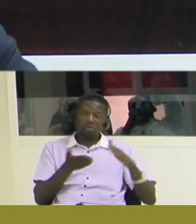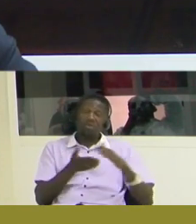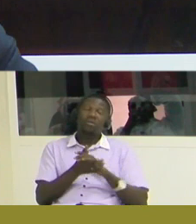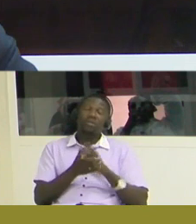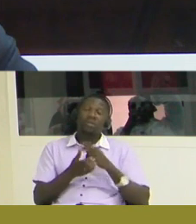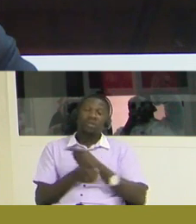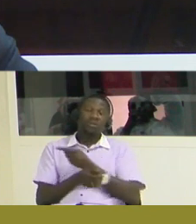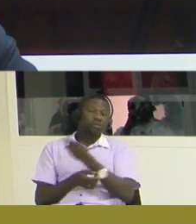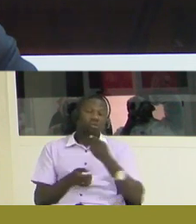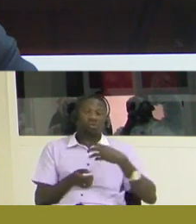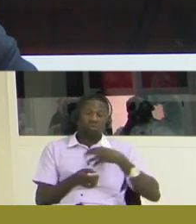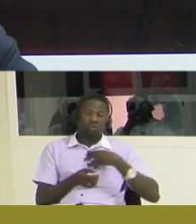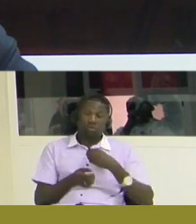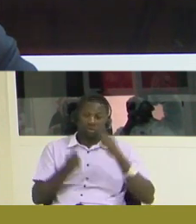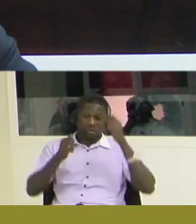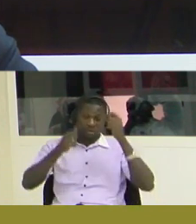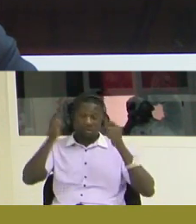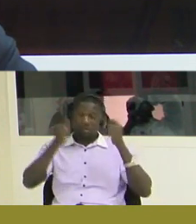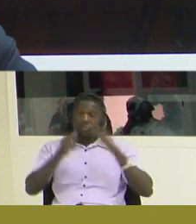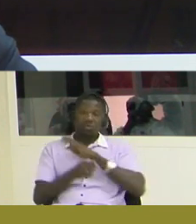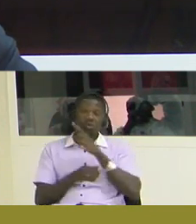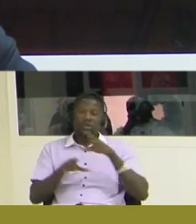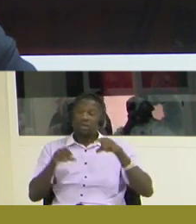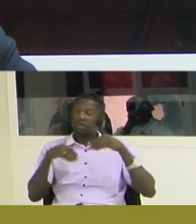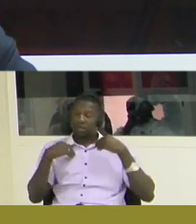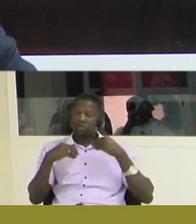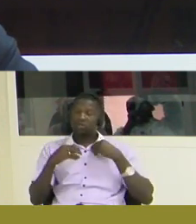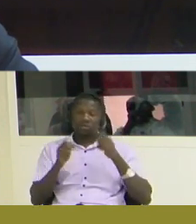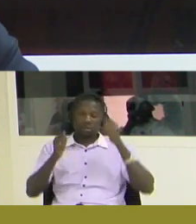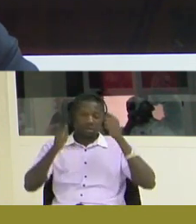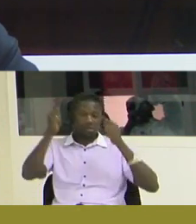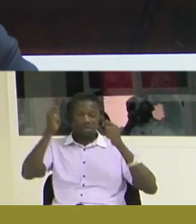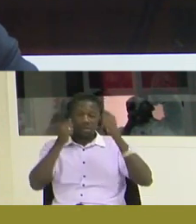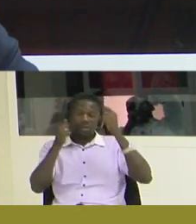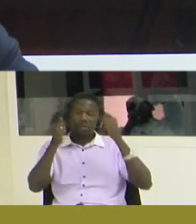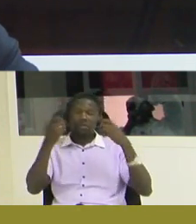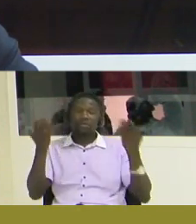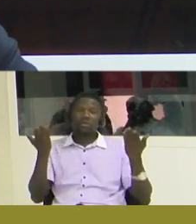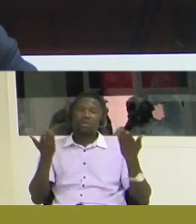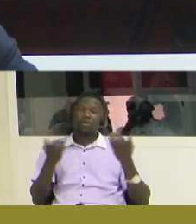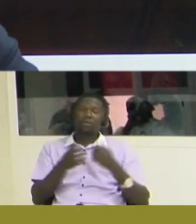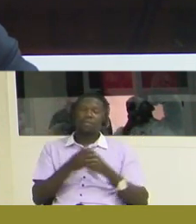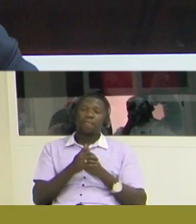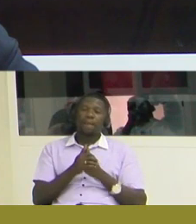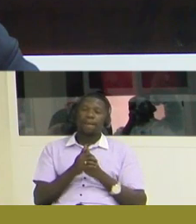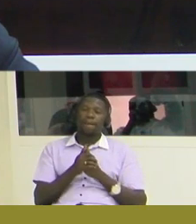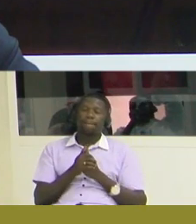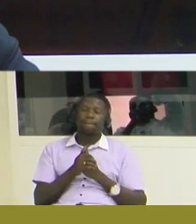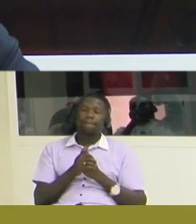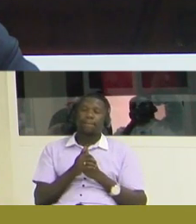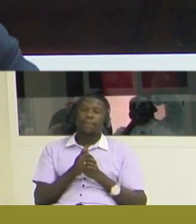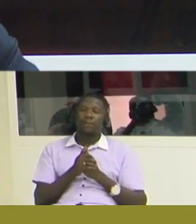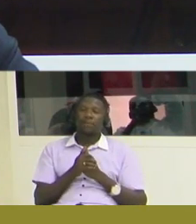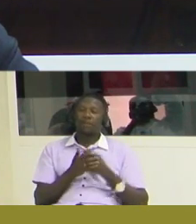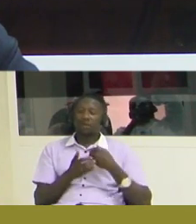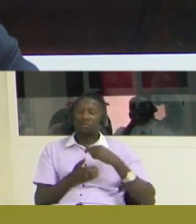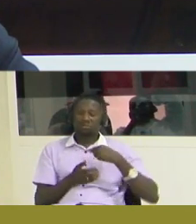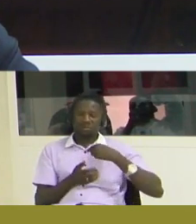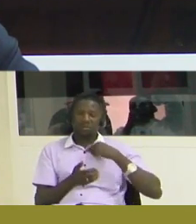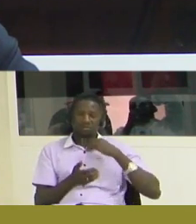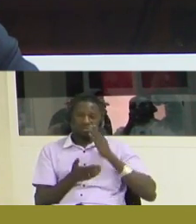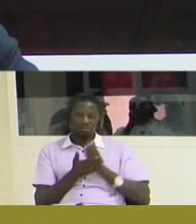wanting to demonstrate should not be allowed to demonstrate and so I believe